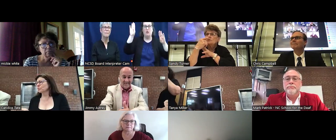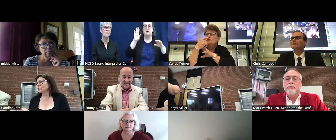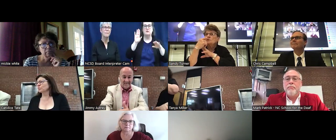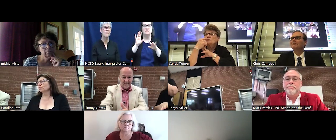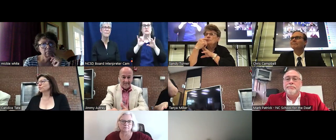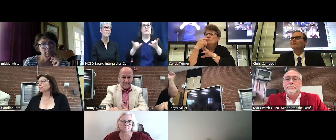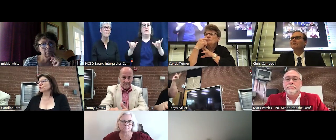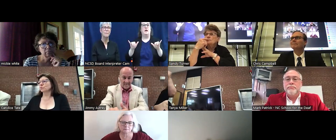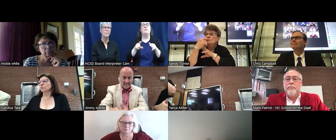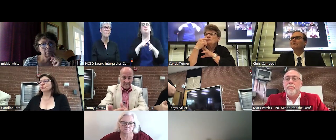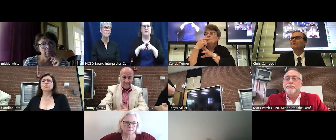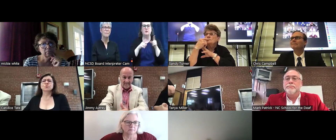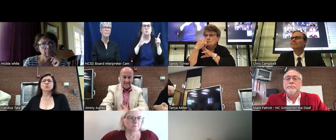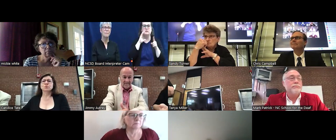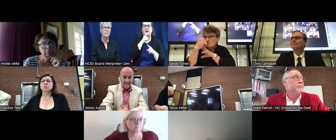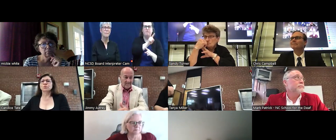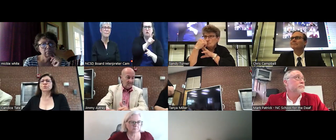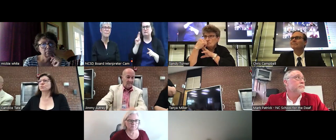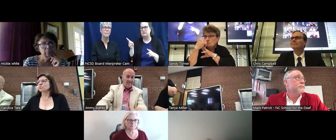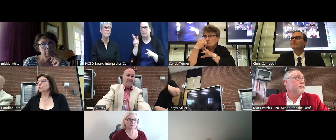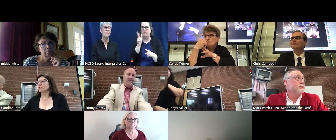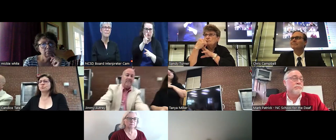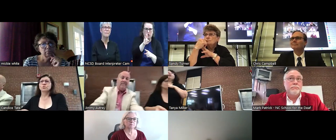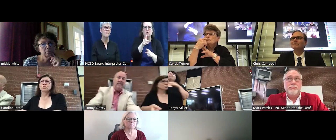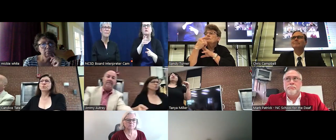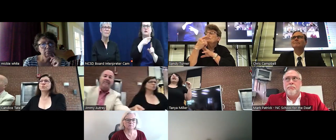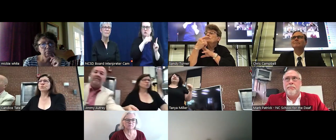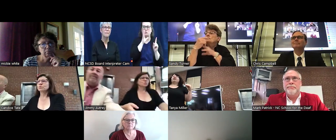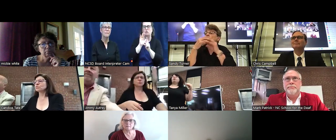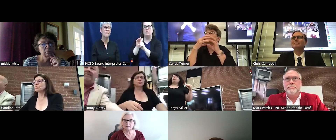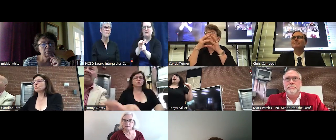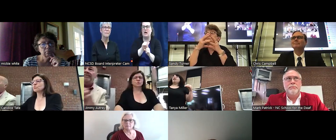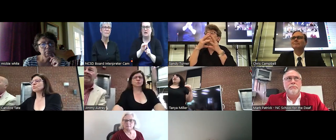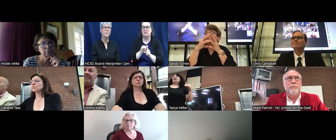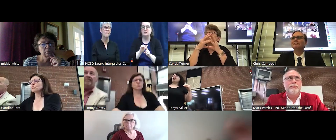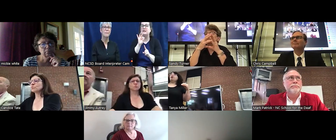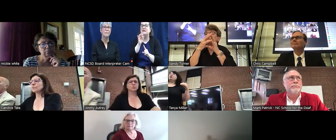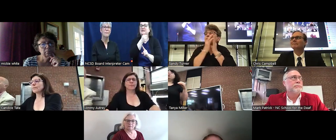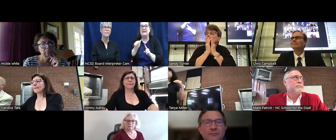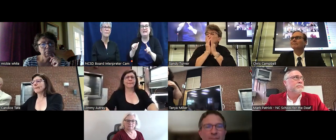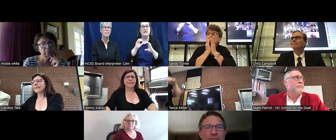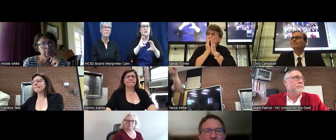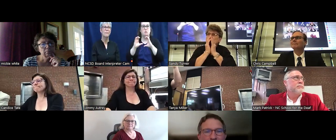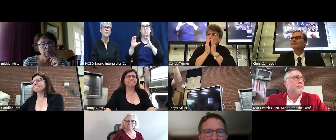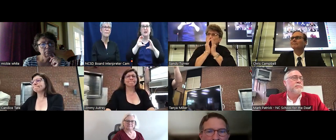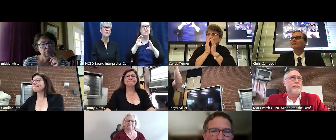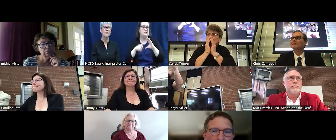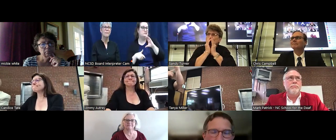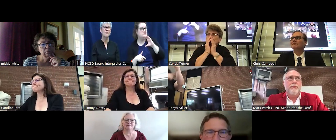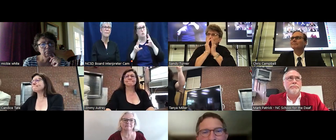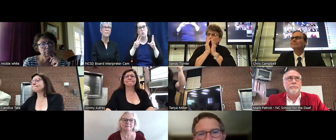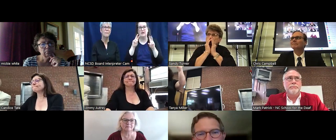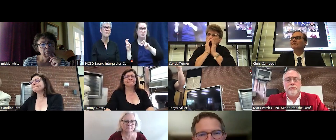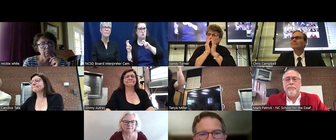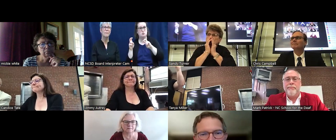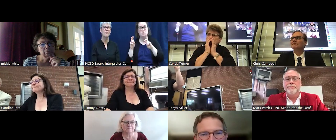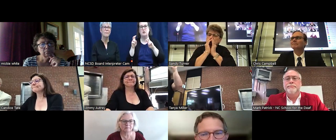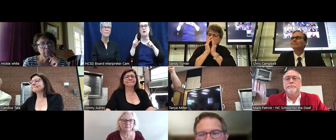second, and third, and I'll remind you as we go through it. If there's any communication issue, hold up a